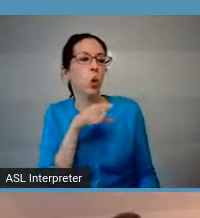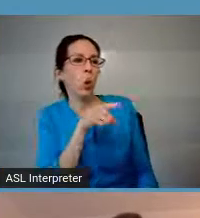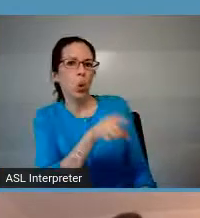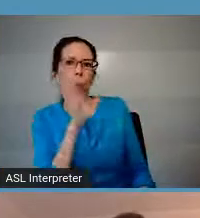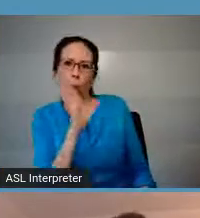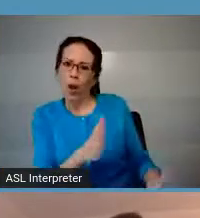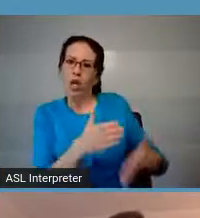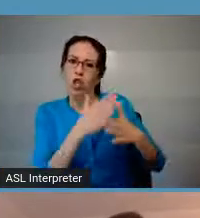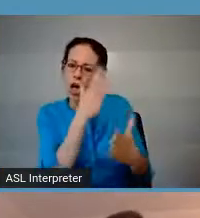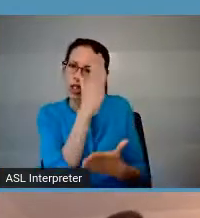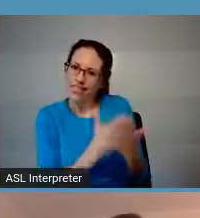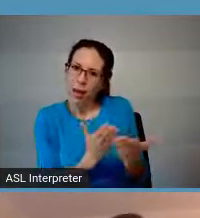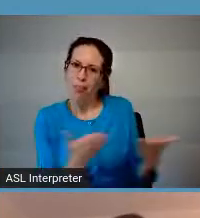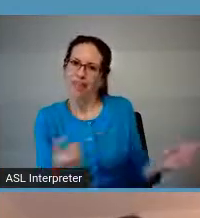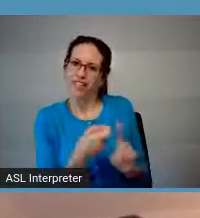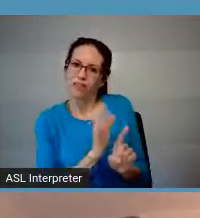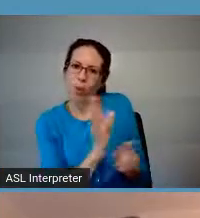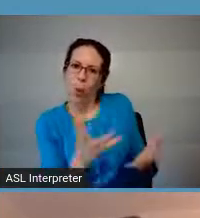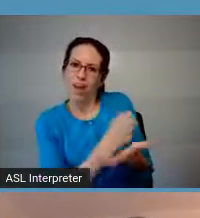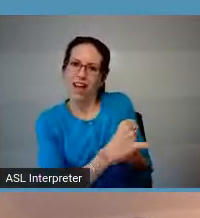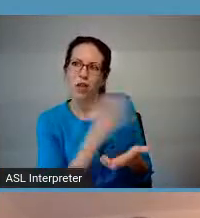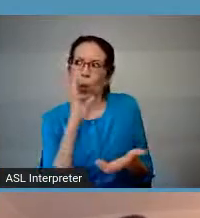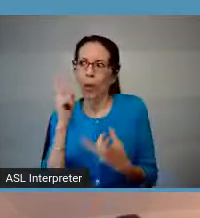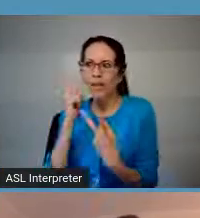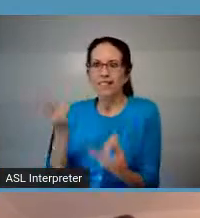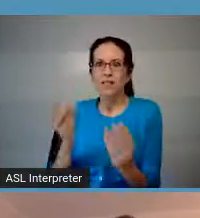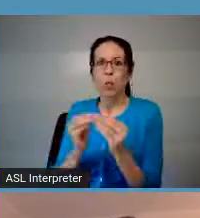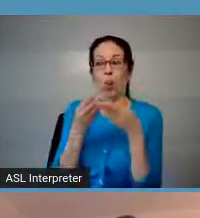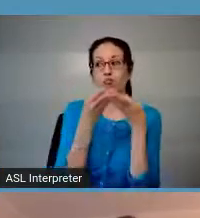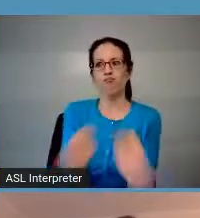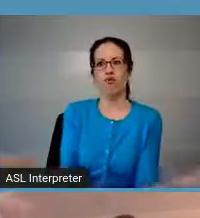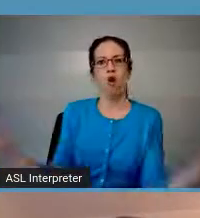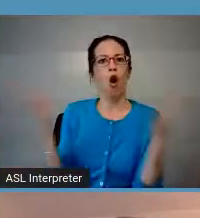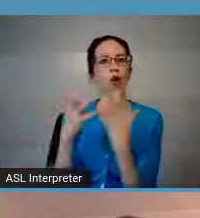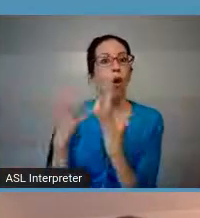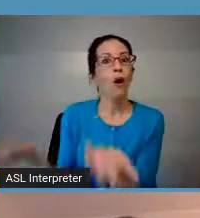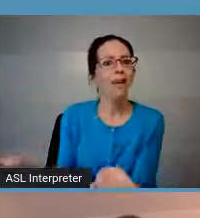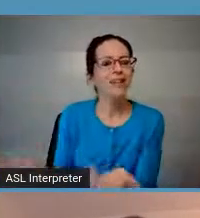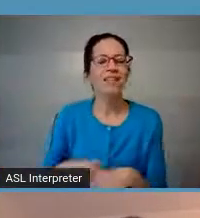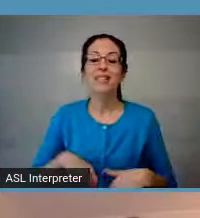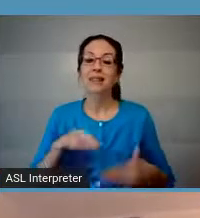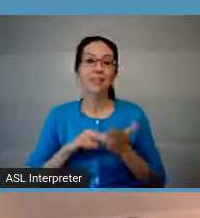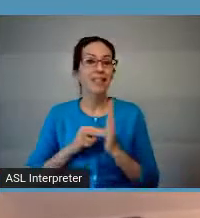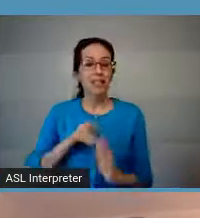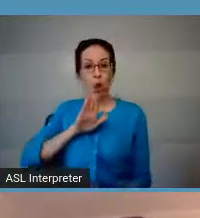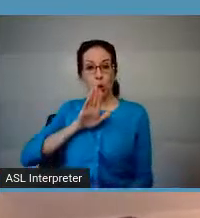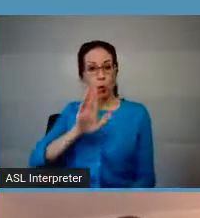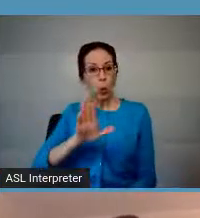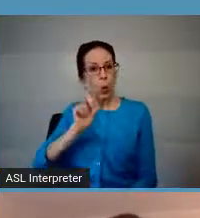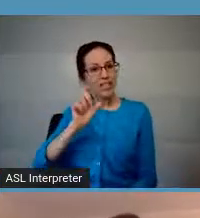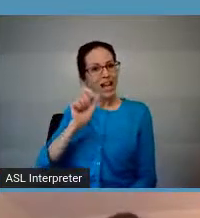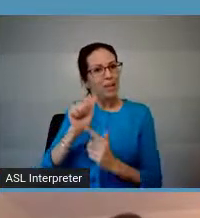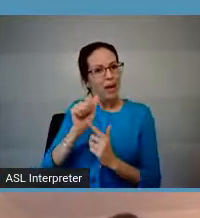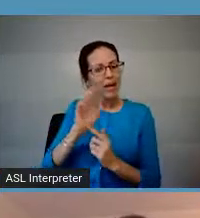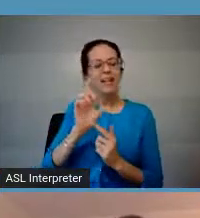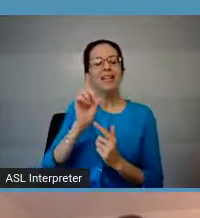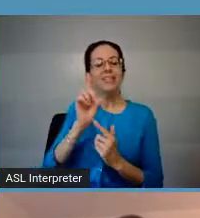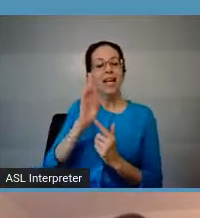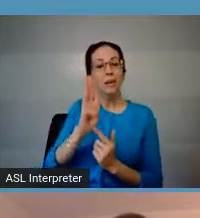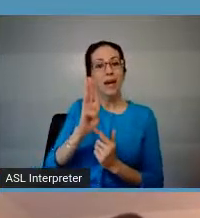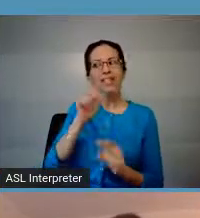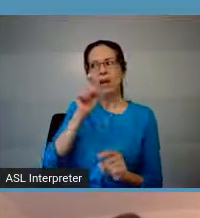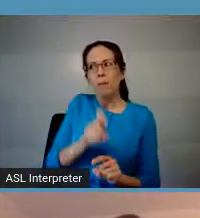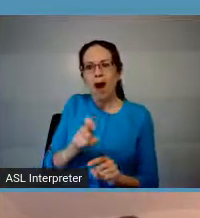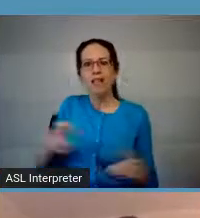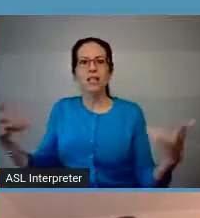reach a broader audience. All of that takes is that your database is able to speak to their database. And usually that's done by way of like an